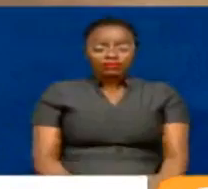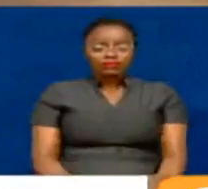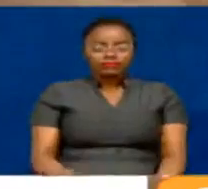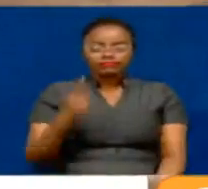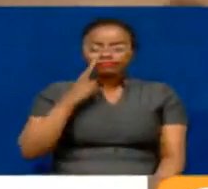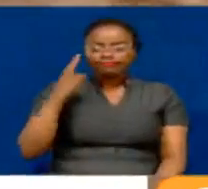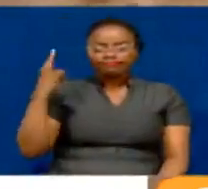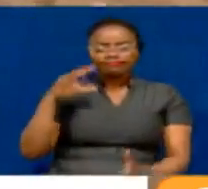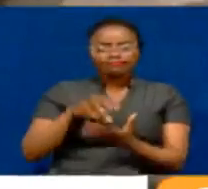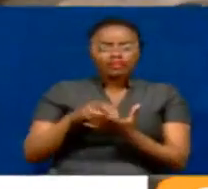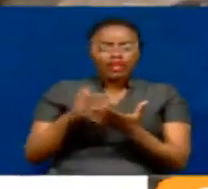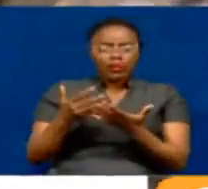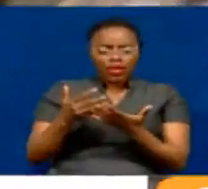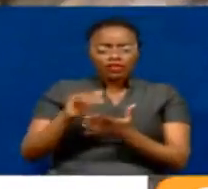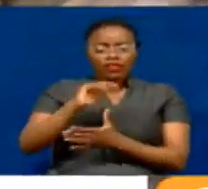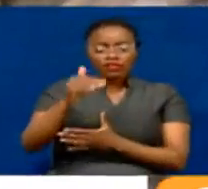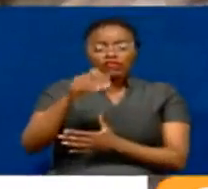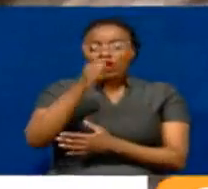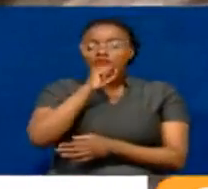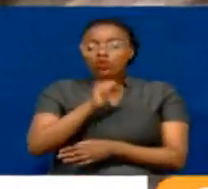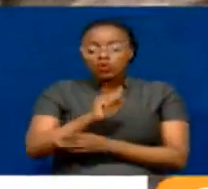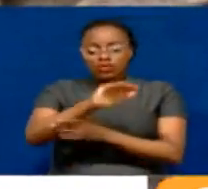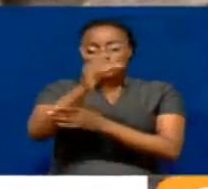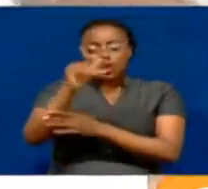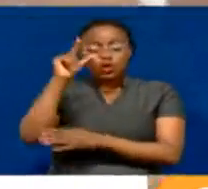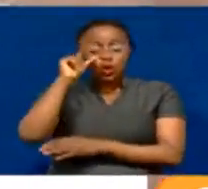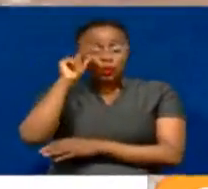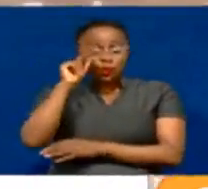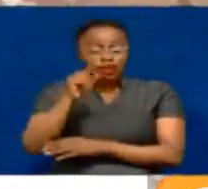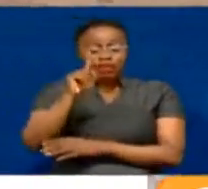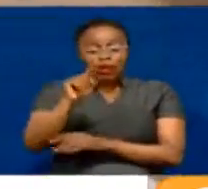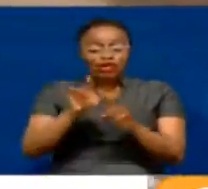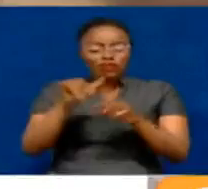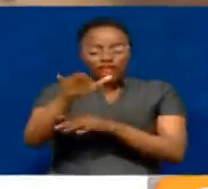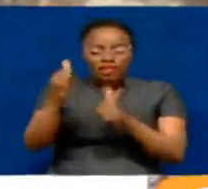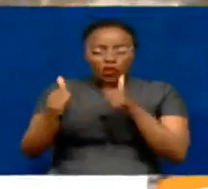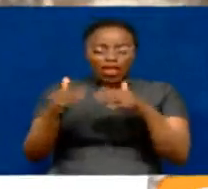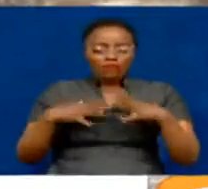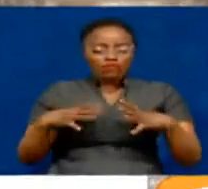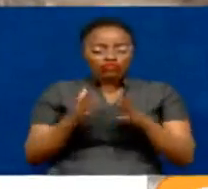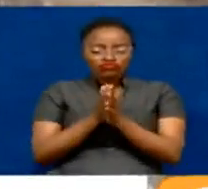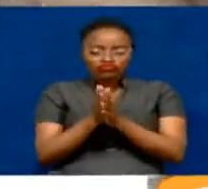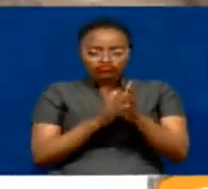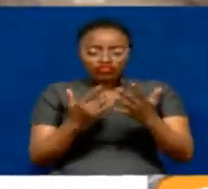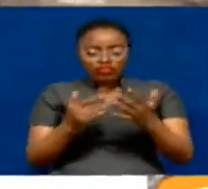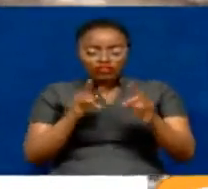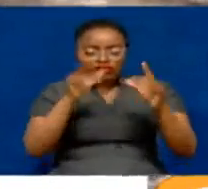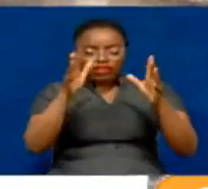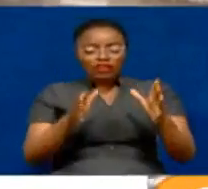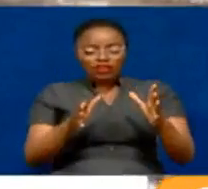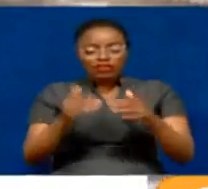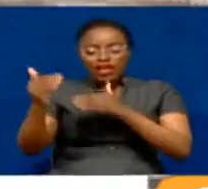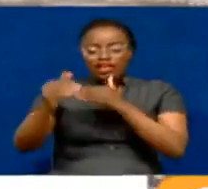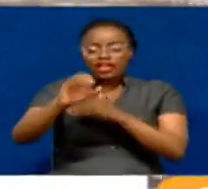This is the situation in some of the streets of Old Town, Mombasa County. One of the tourist attractions that sits next to the famous Fort